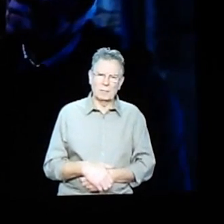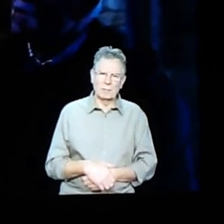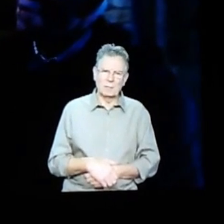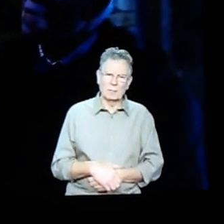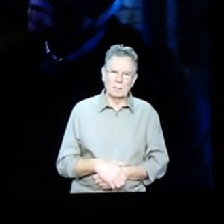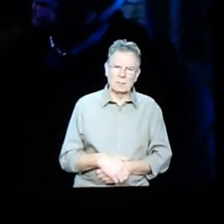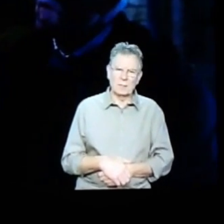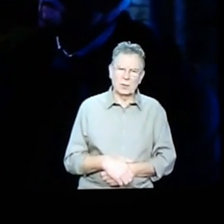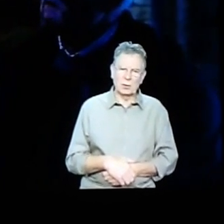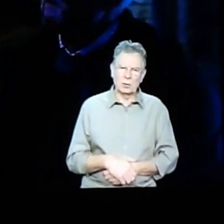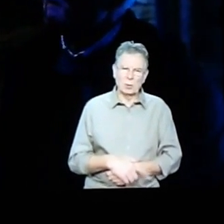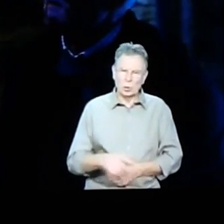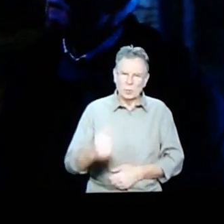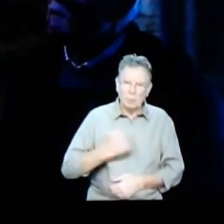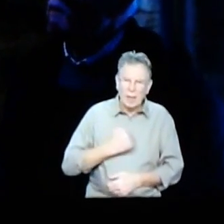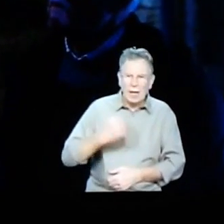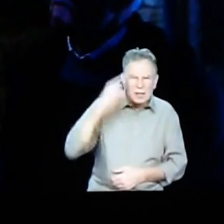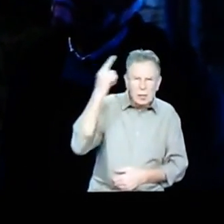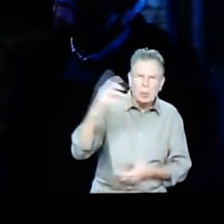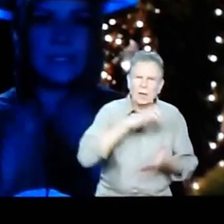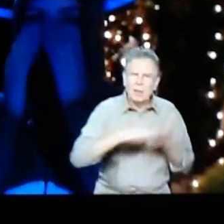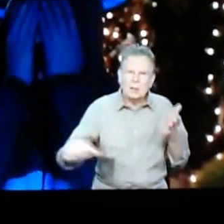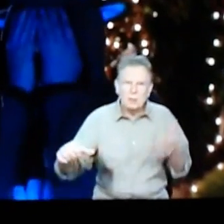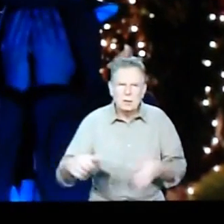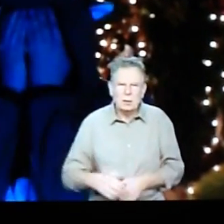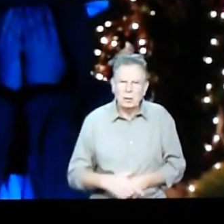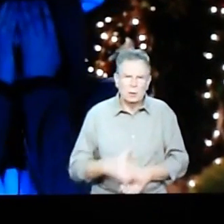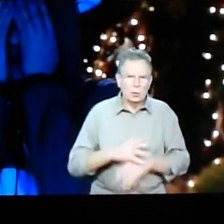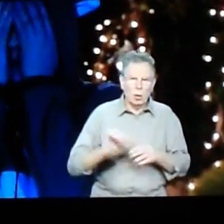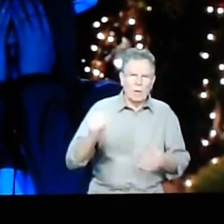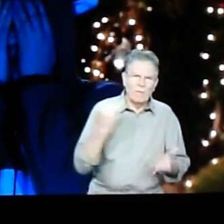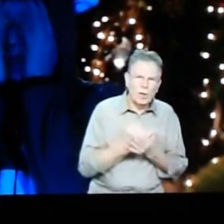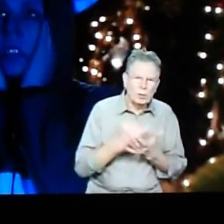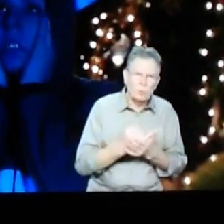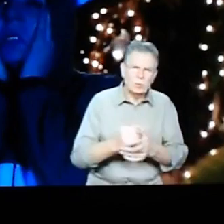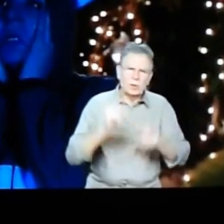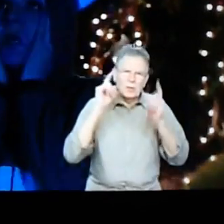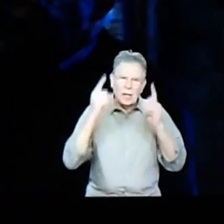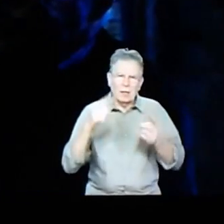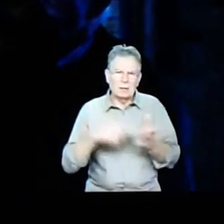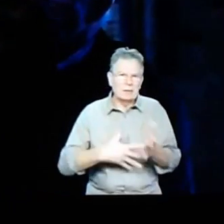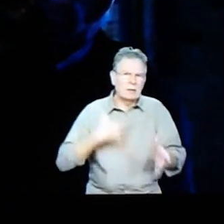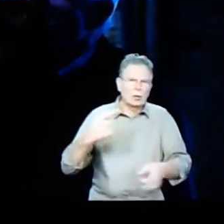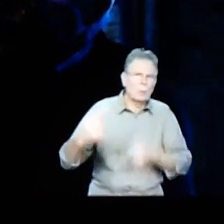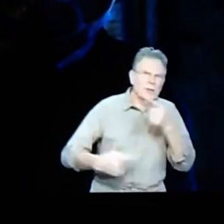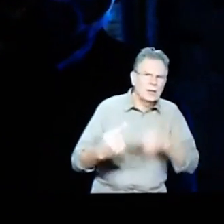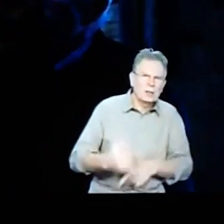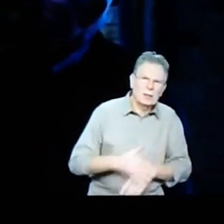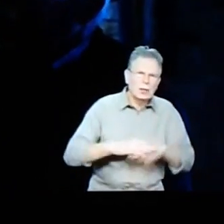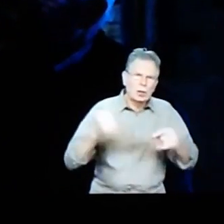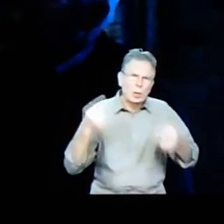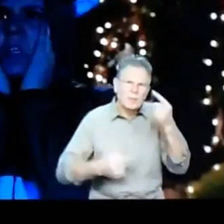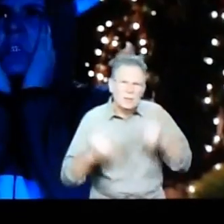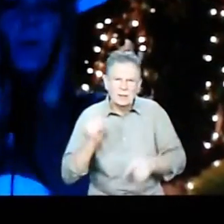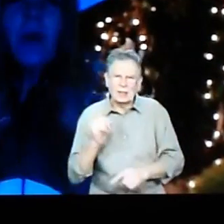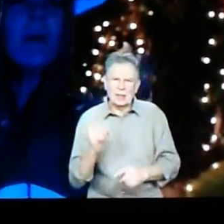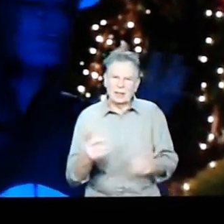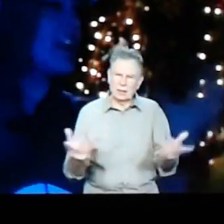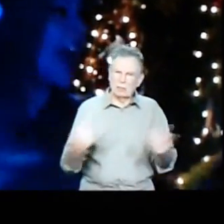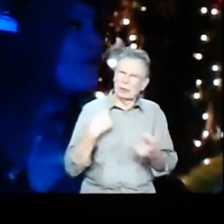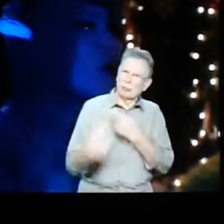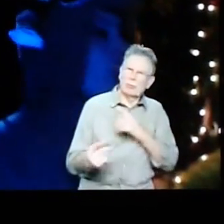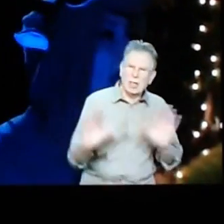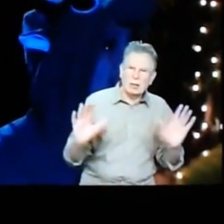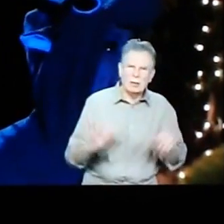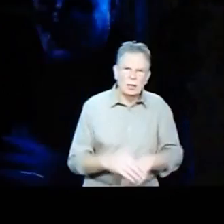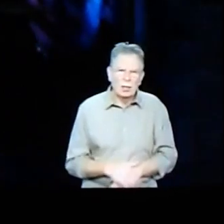It was my idea and you hijacked it. So it's not your fault you can't stand the competition. This isn't competition, this is tat. So what are you even